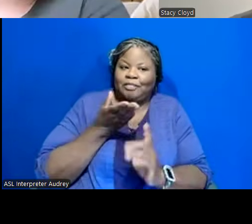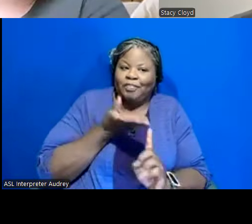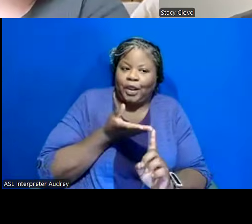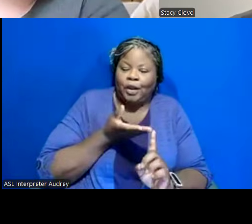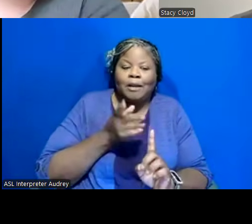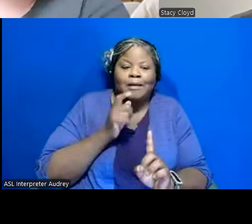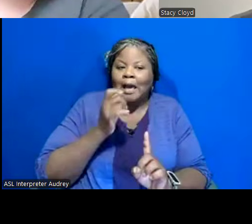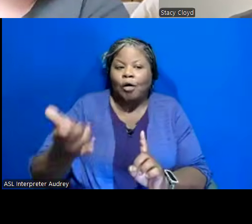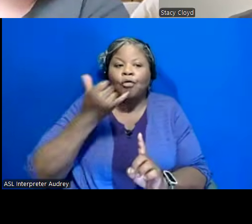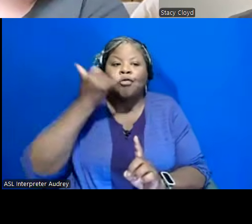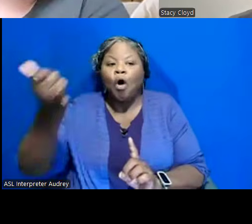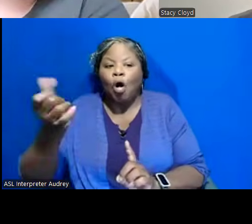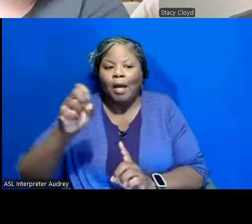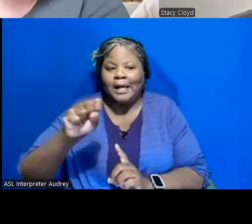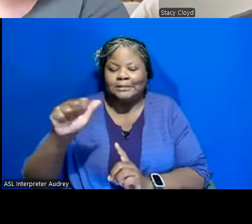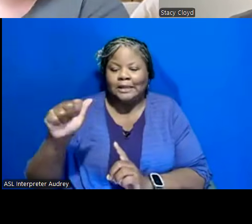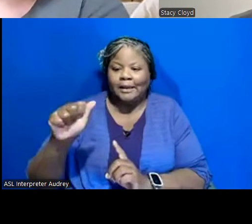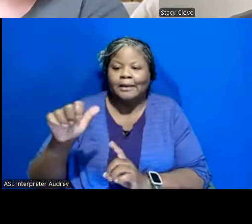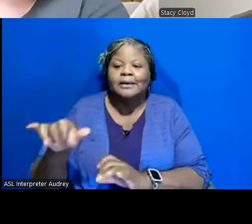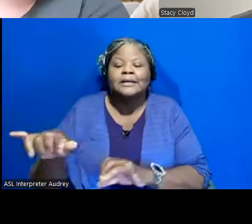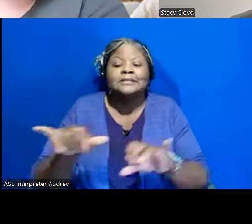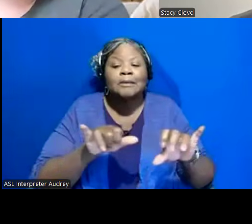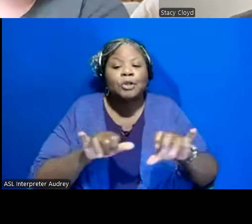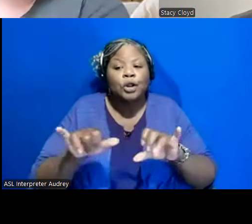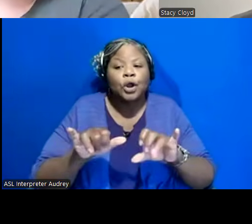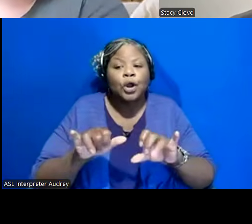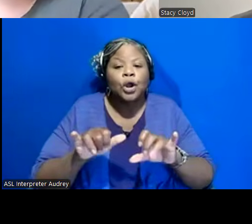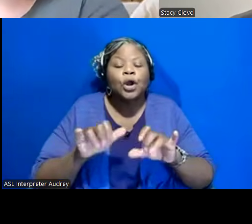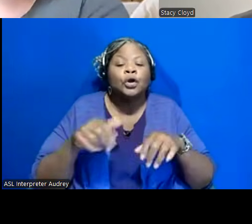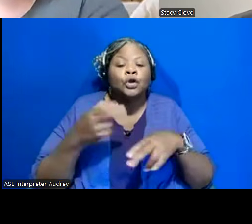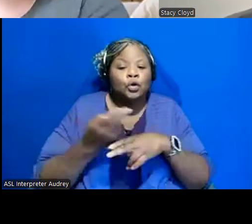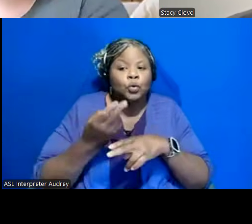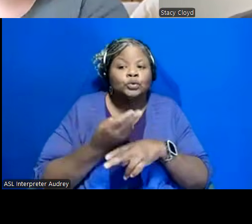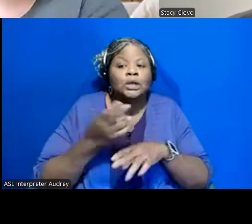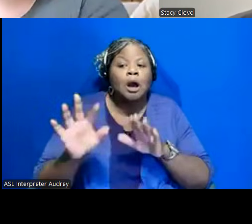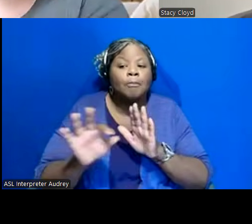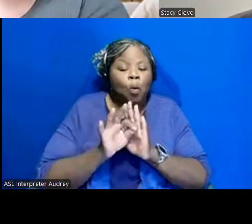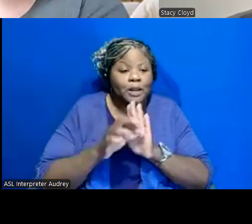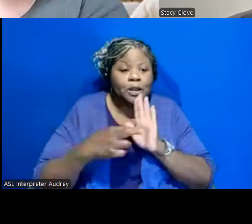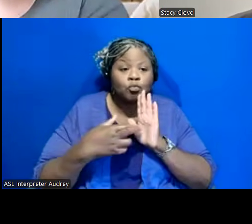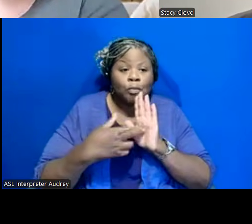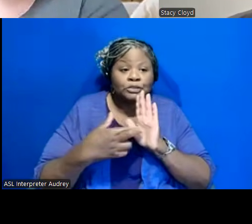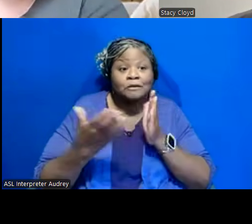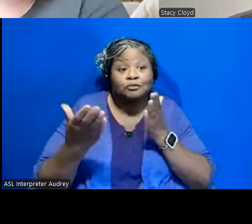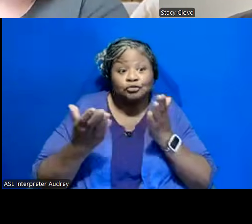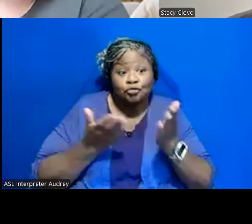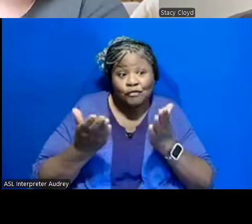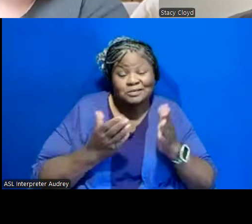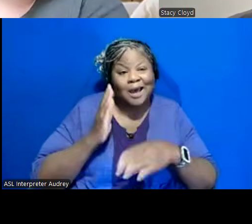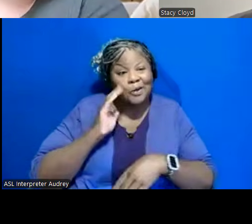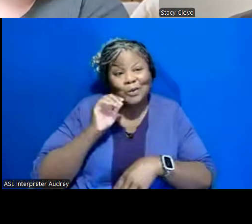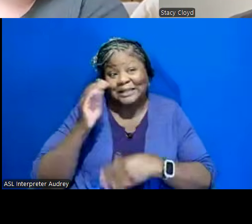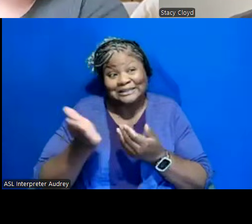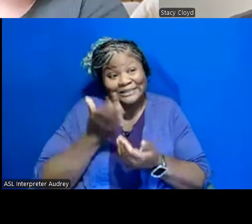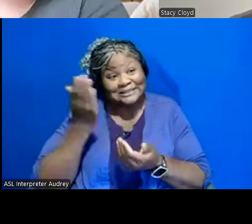to call SSA. Similarly, using appointed representative services, and again, I know it's not always easy to get access to